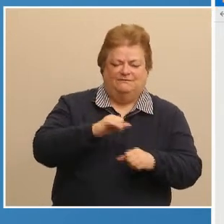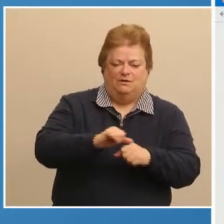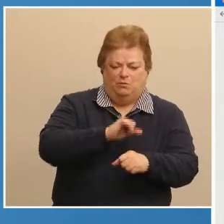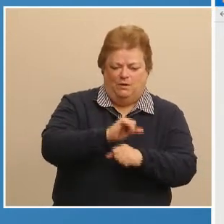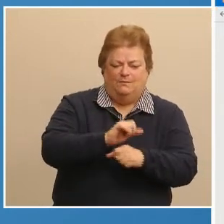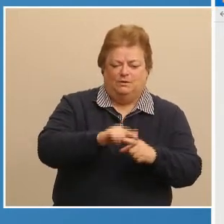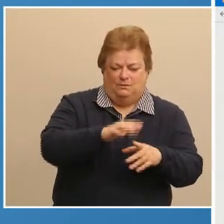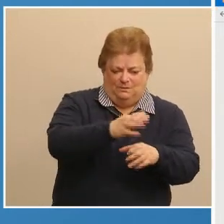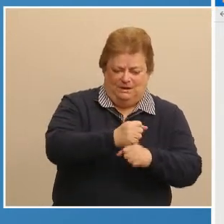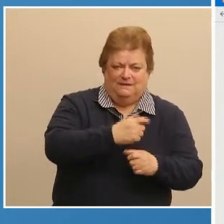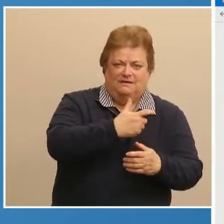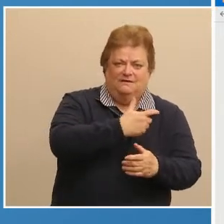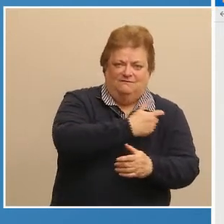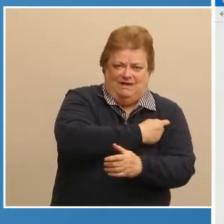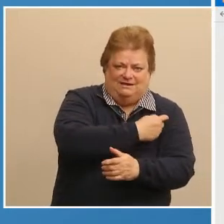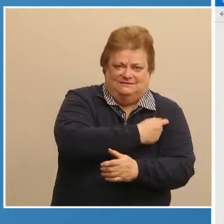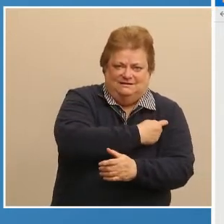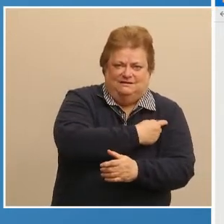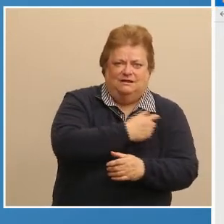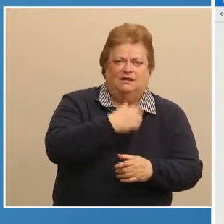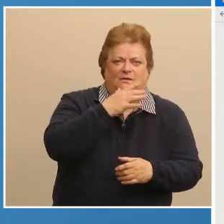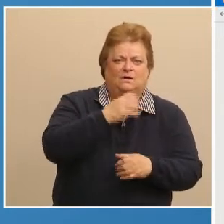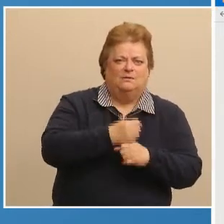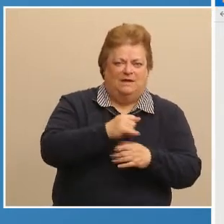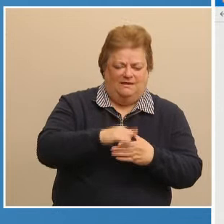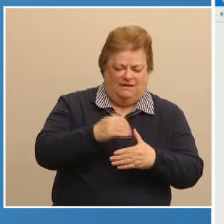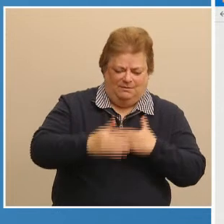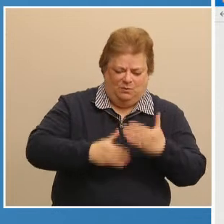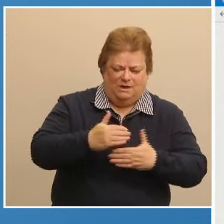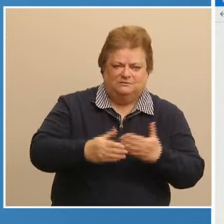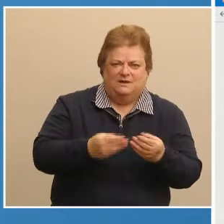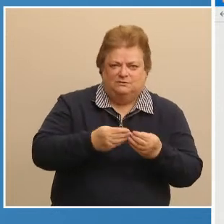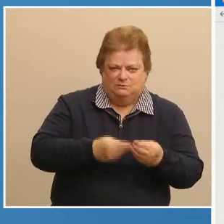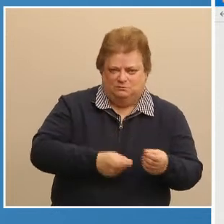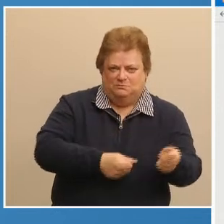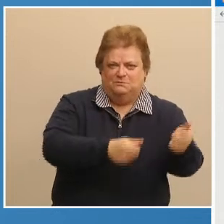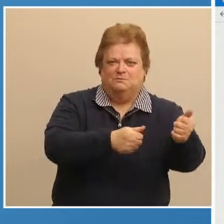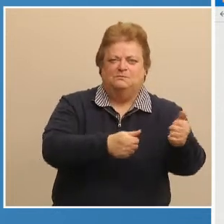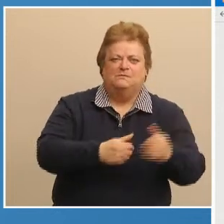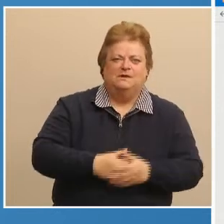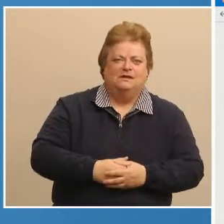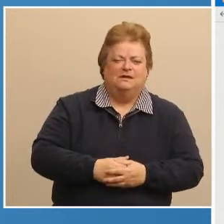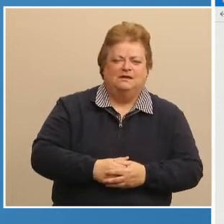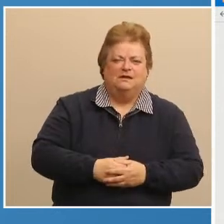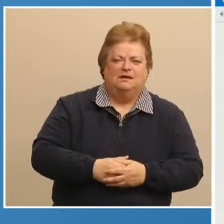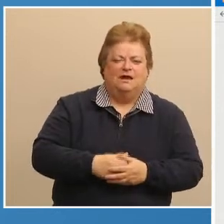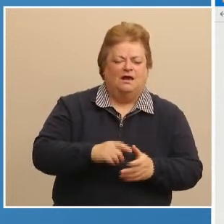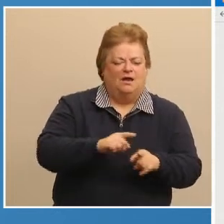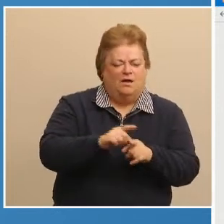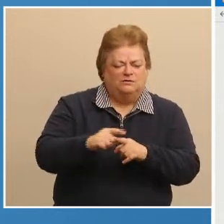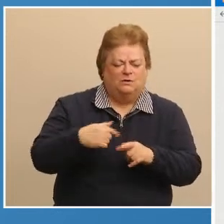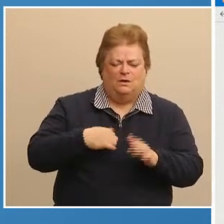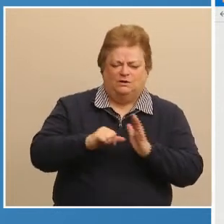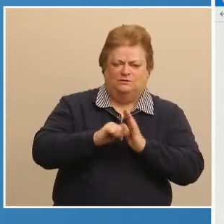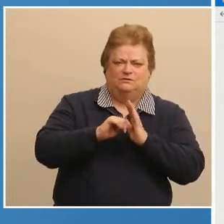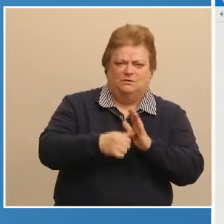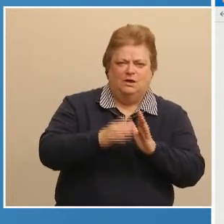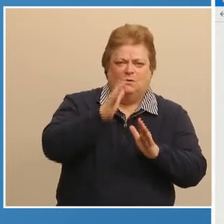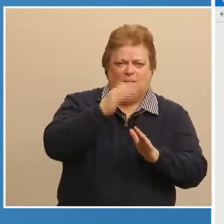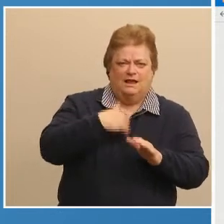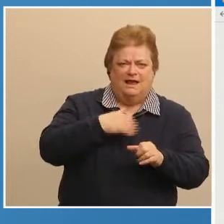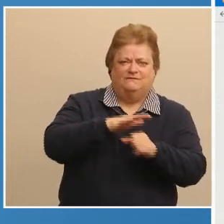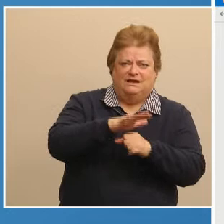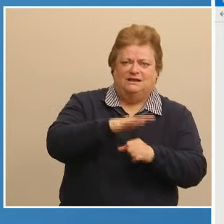the vaccine, and we'll make the process smooth and easy, just like we have been. I also want to stress that there will be enough vaccine